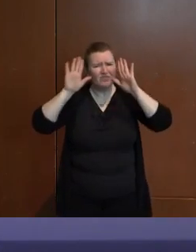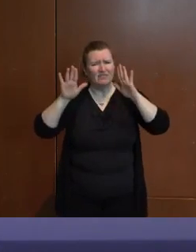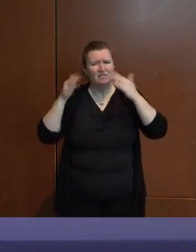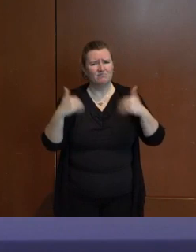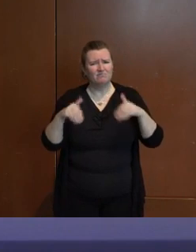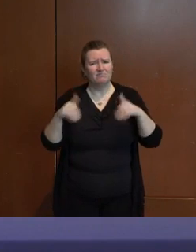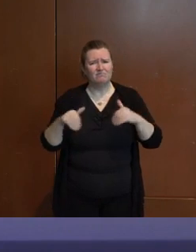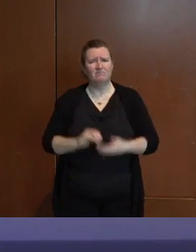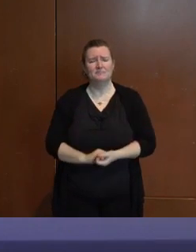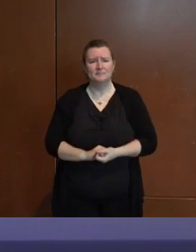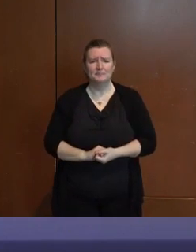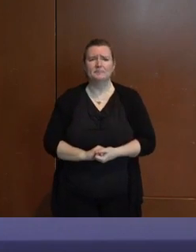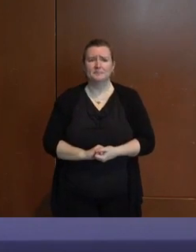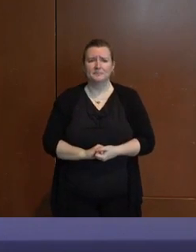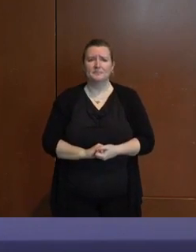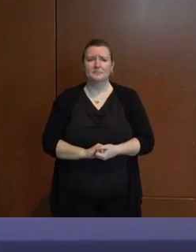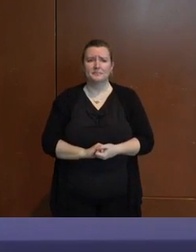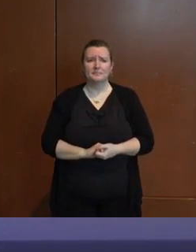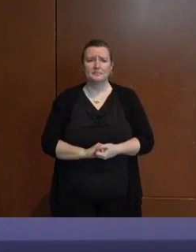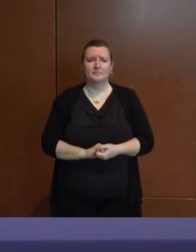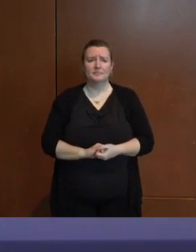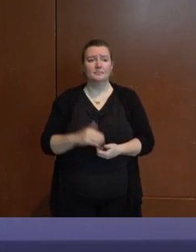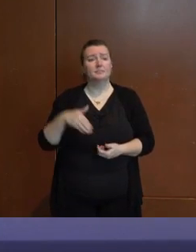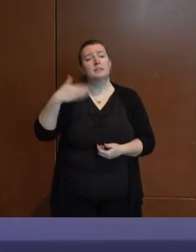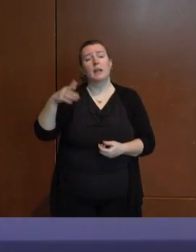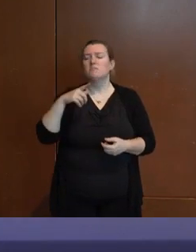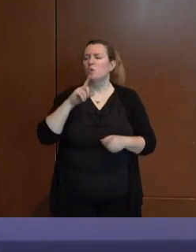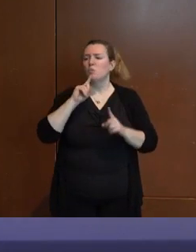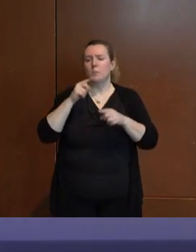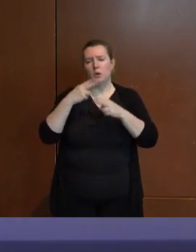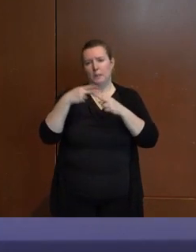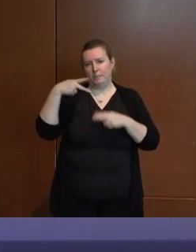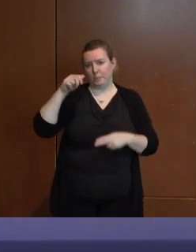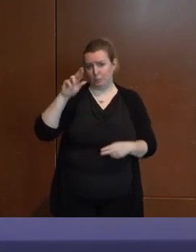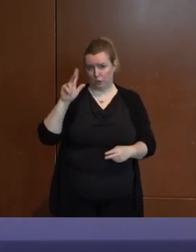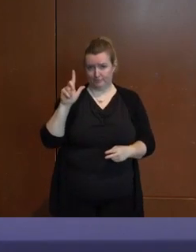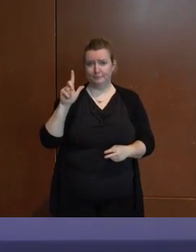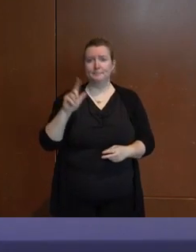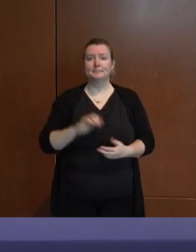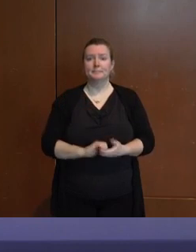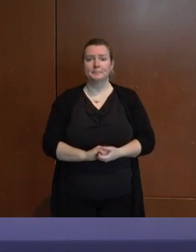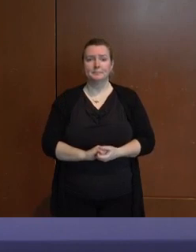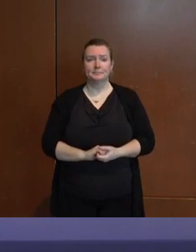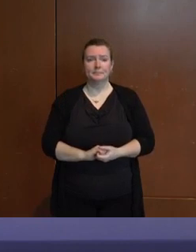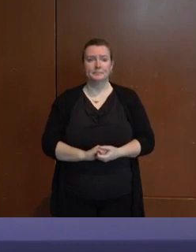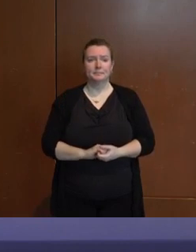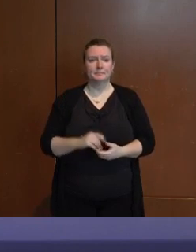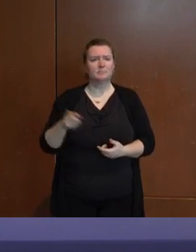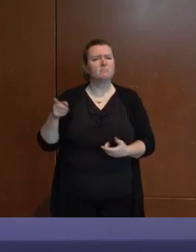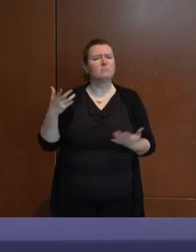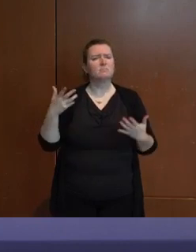out and exercise on the state level, which seems to be working quite well, but I'm hearing all these complaints from people. For